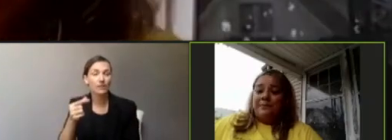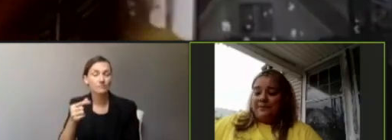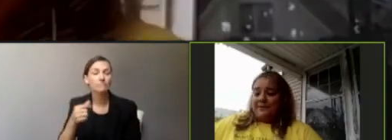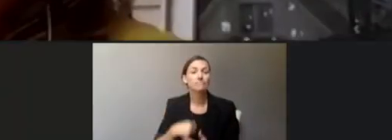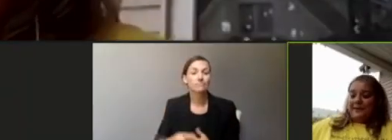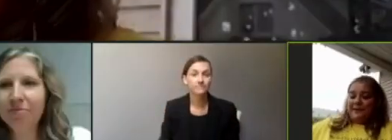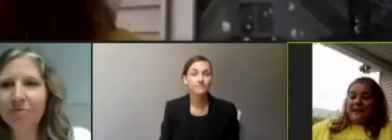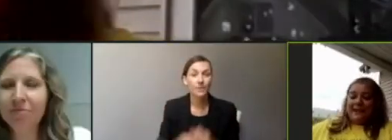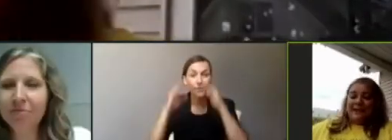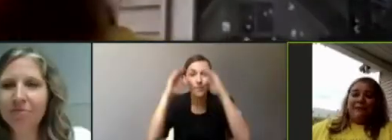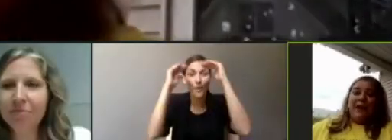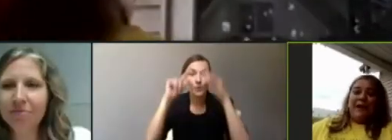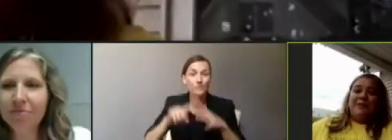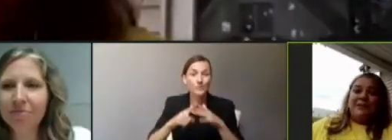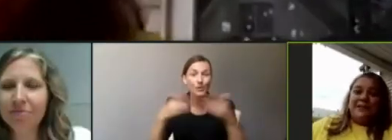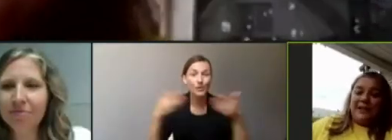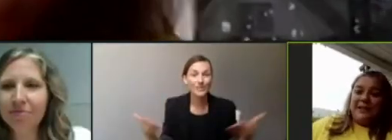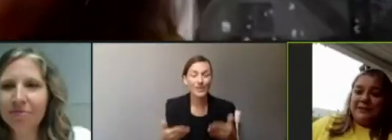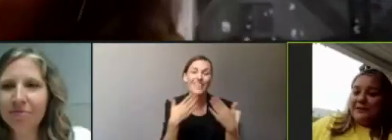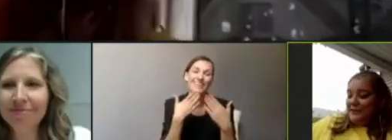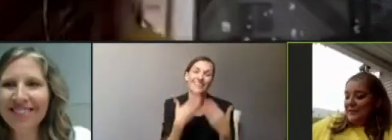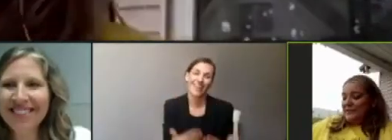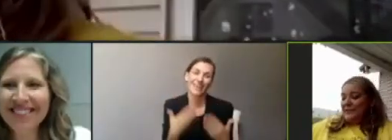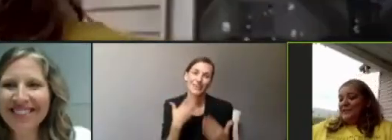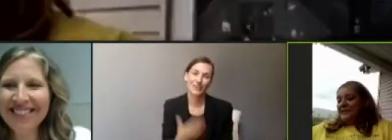Instagram. Thank you for having me today.